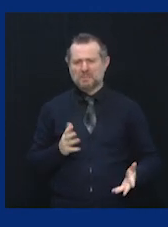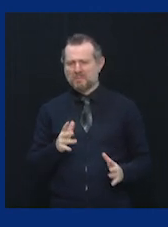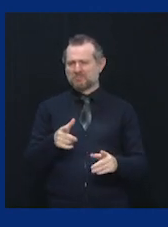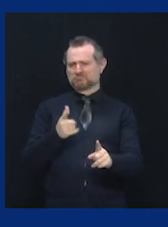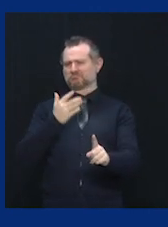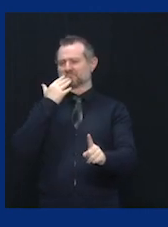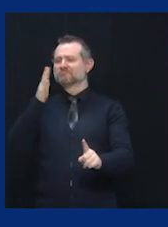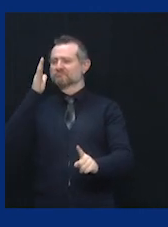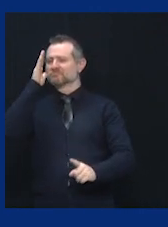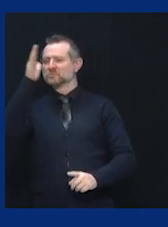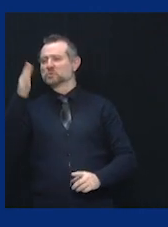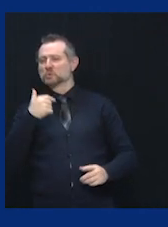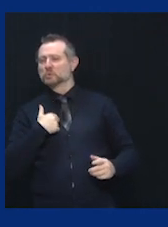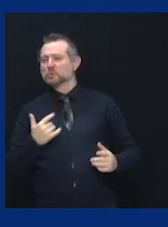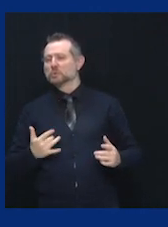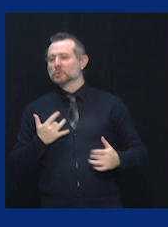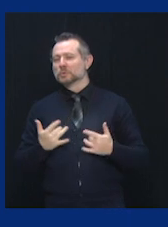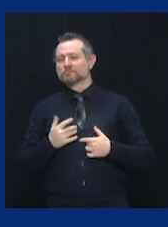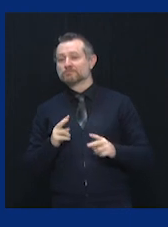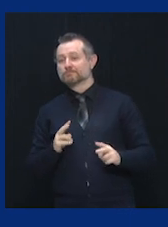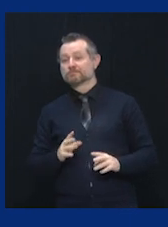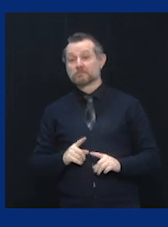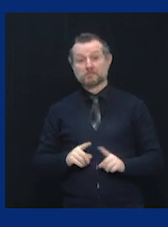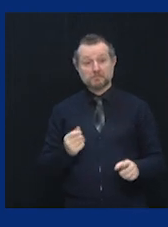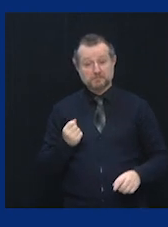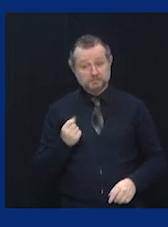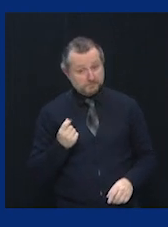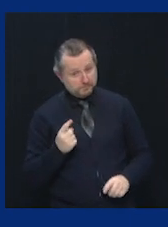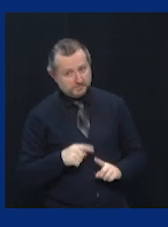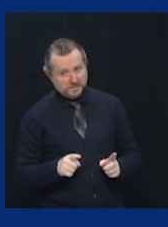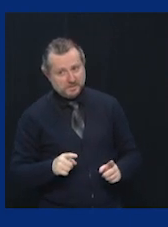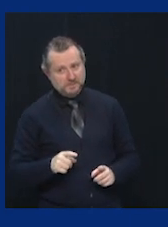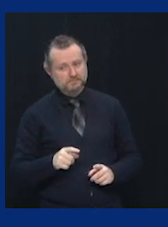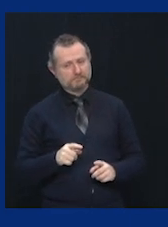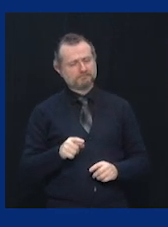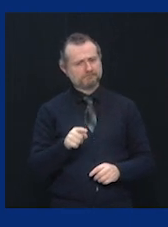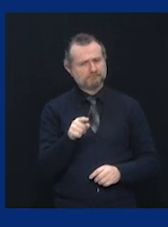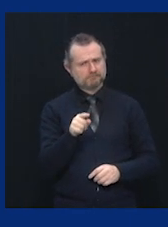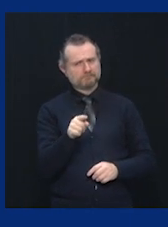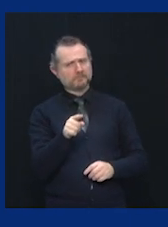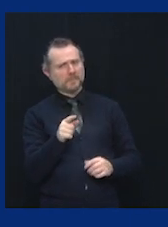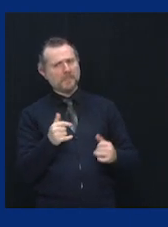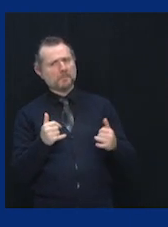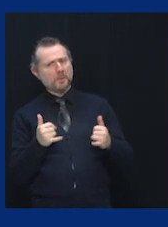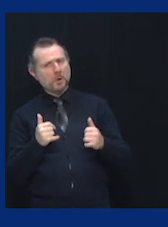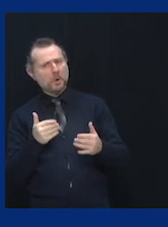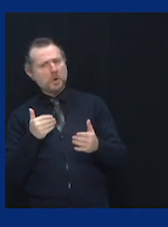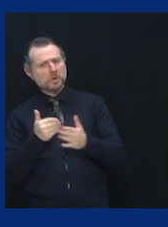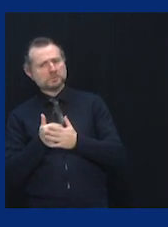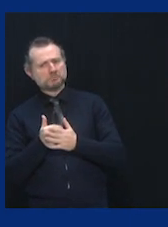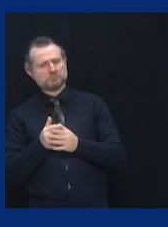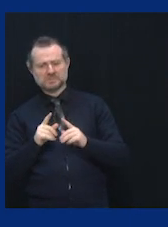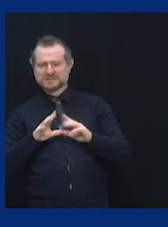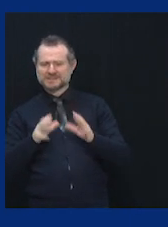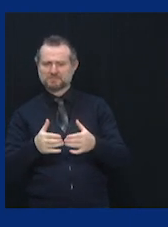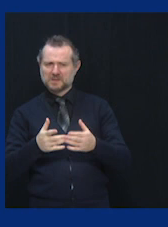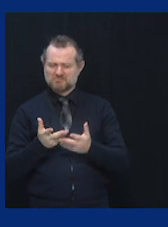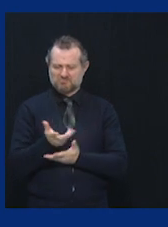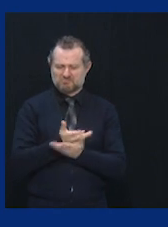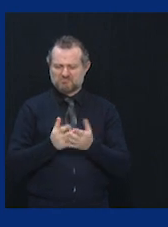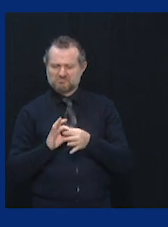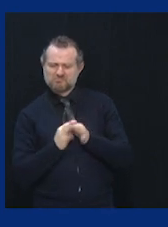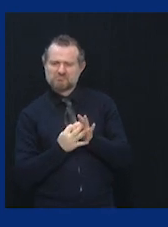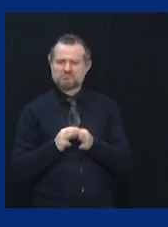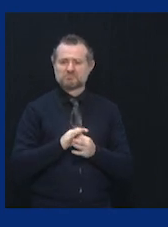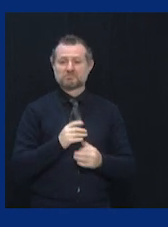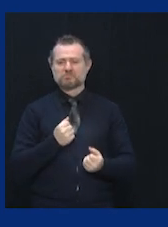But best of all is the way they played together as a team and the way they supported each other.